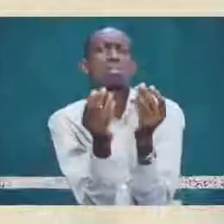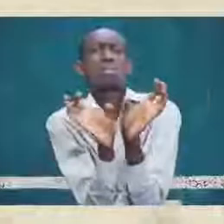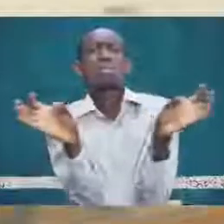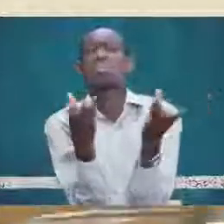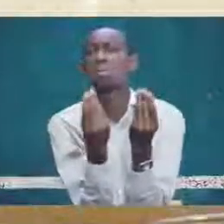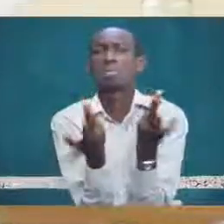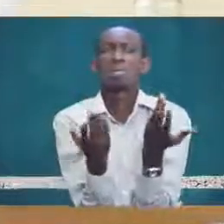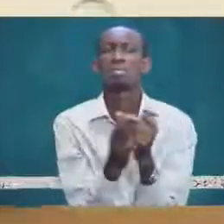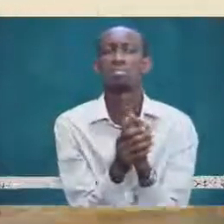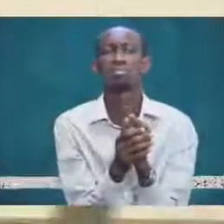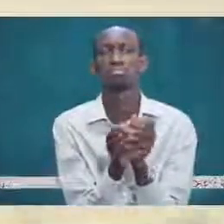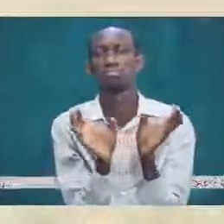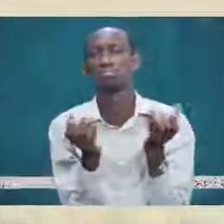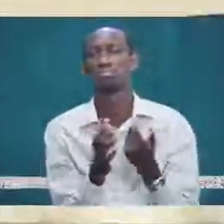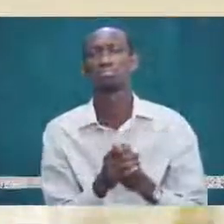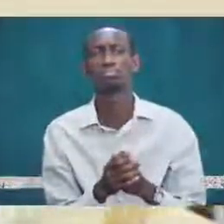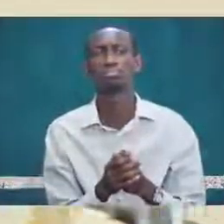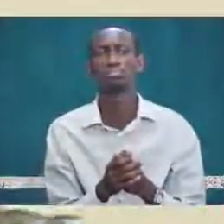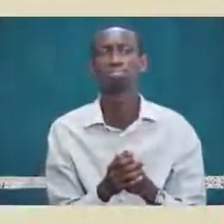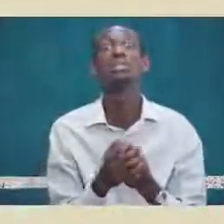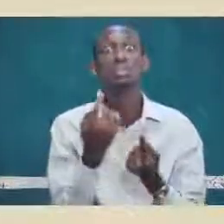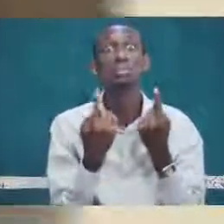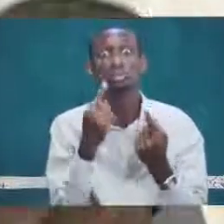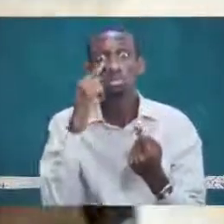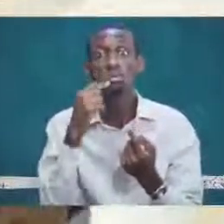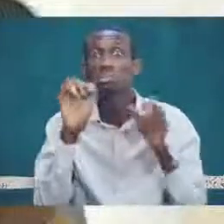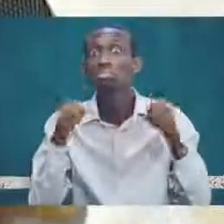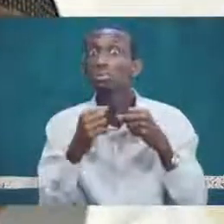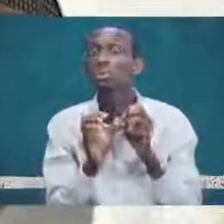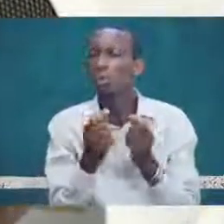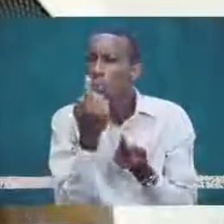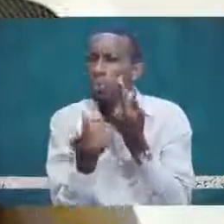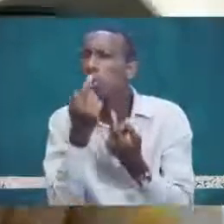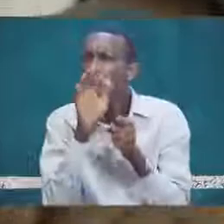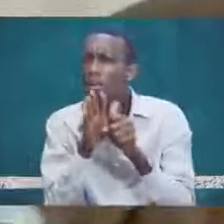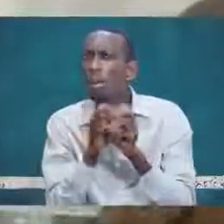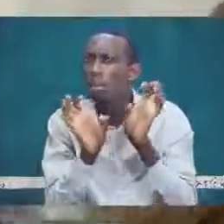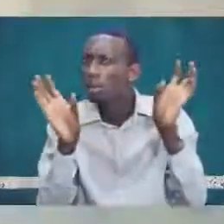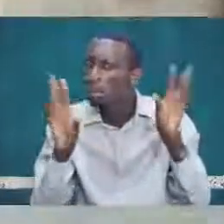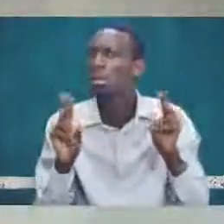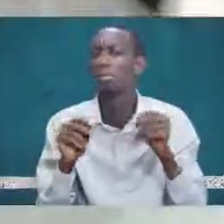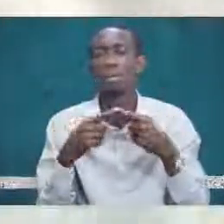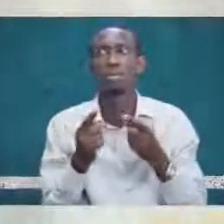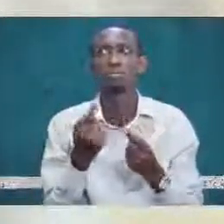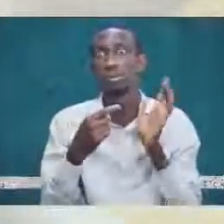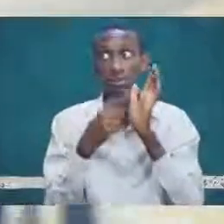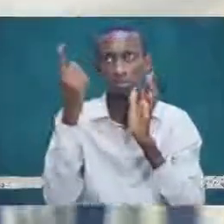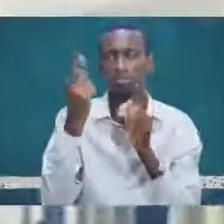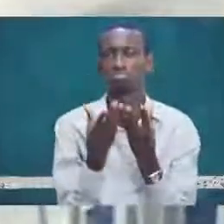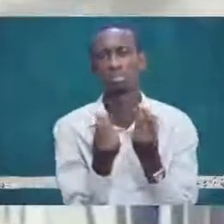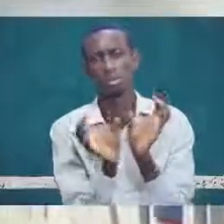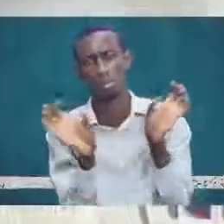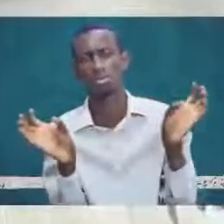decompose. There are some substances that cannot decompose on heat. So that is why we are using some of the examples